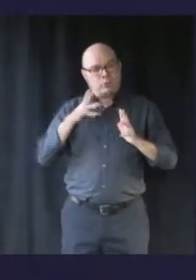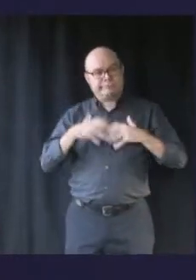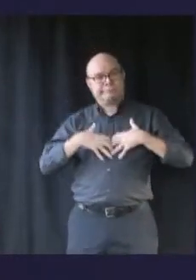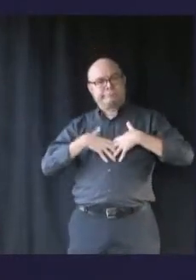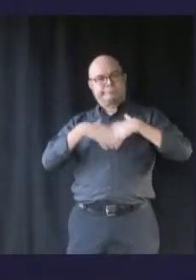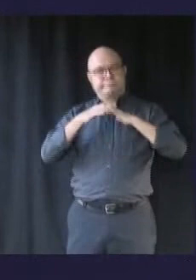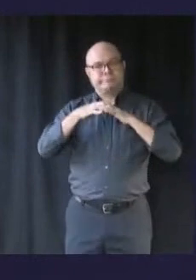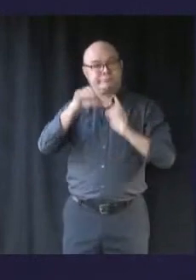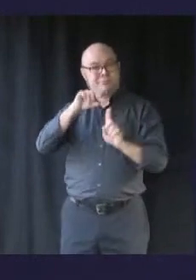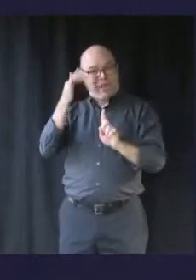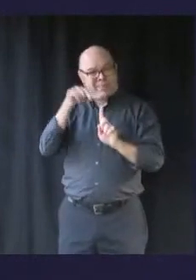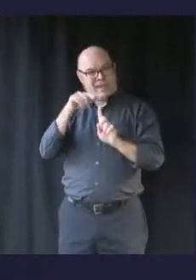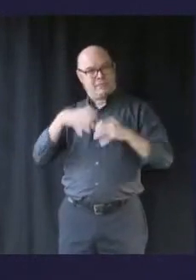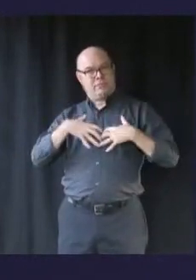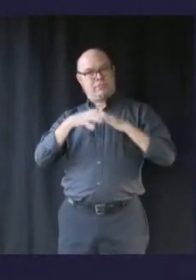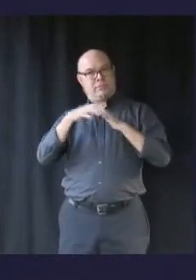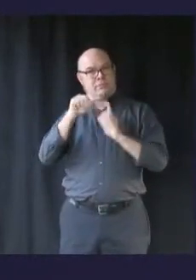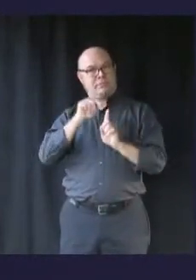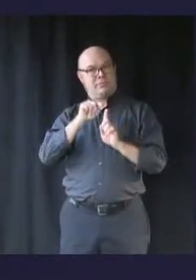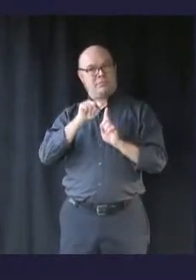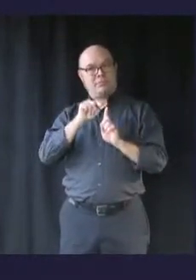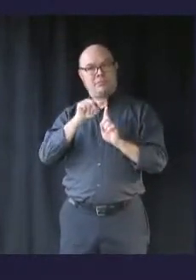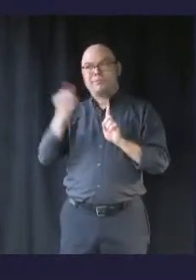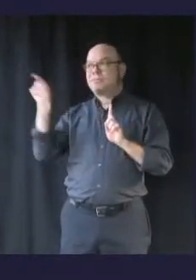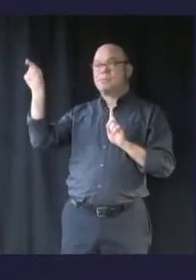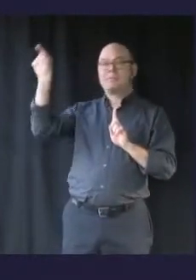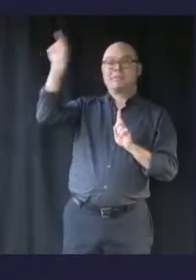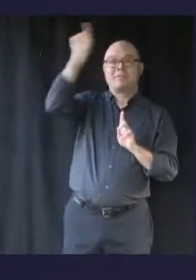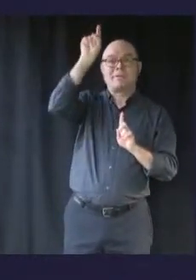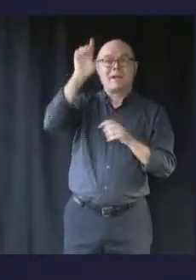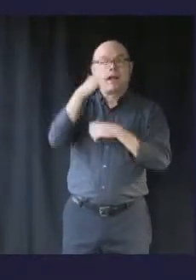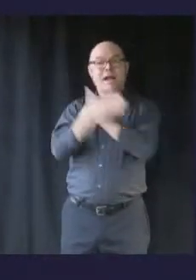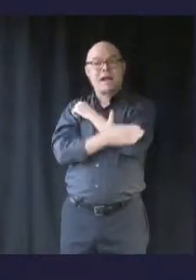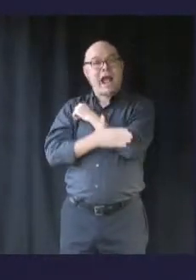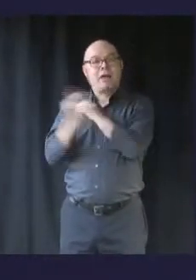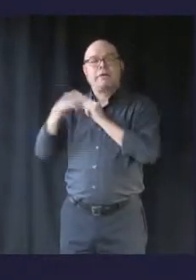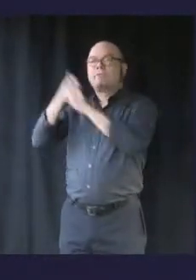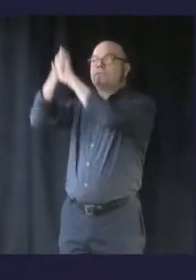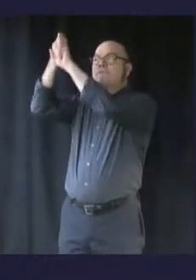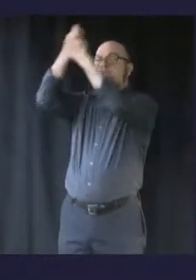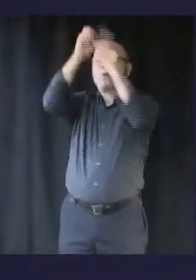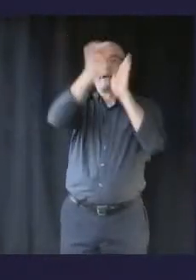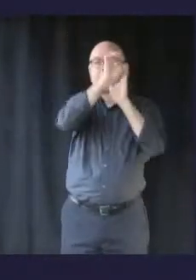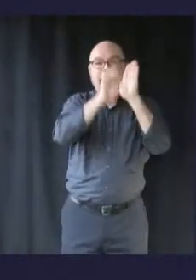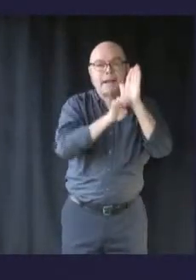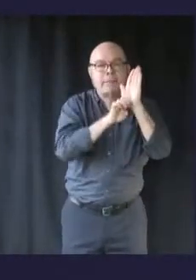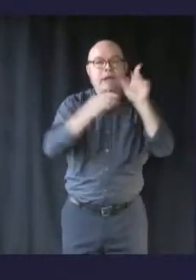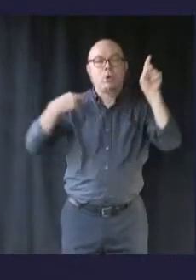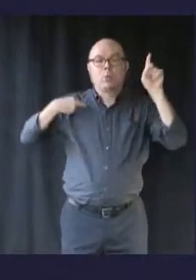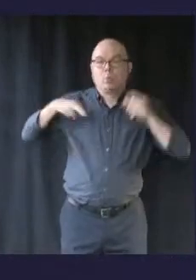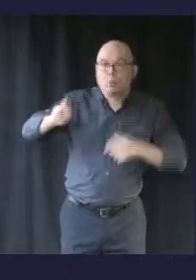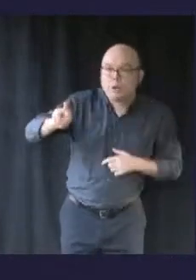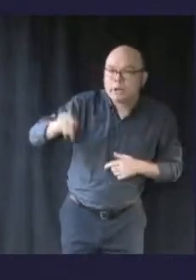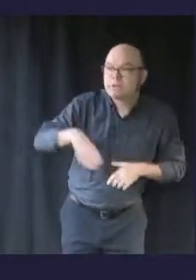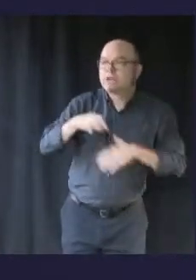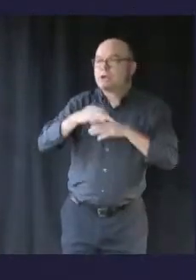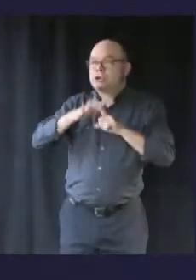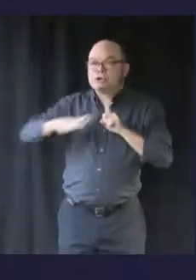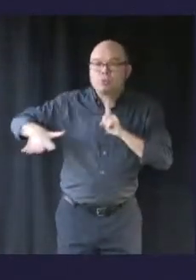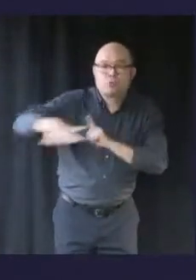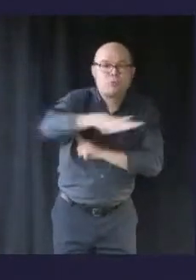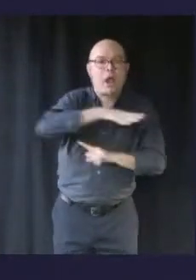other nation is organized based on ethnicity, religion, geography, color.